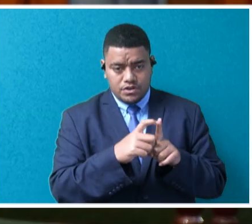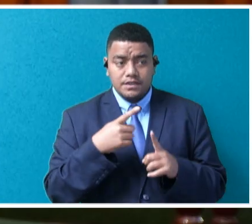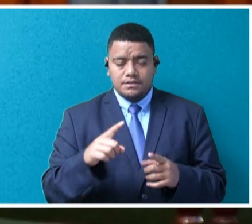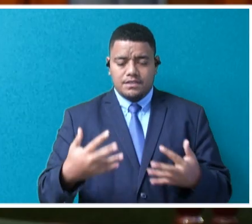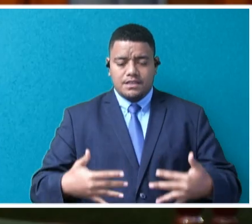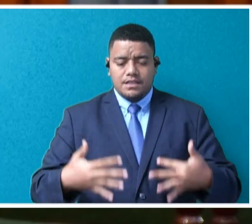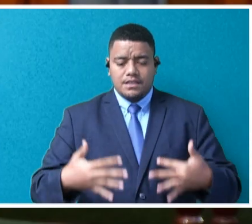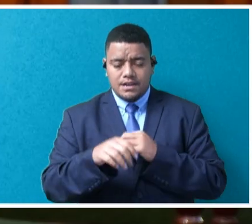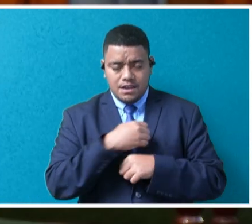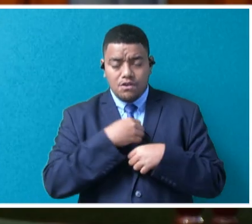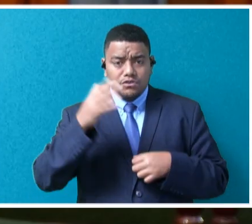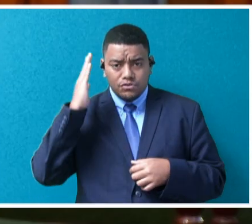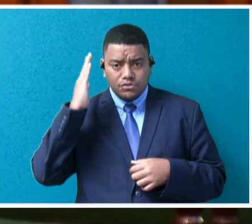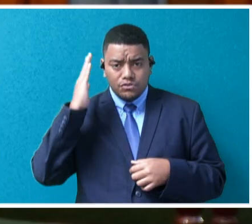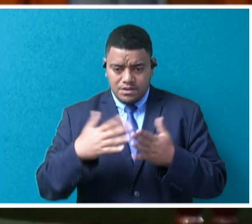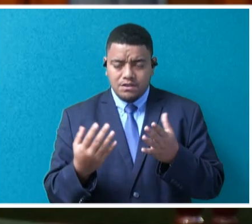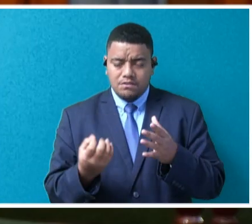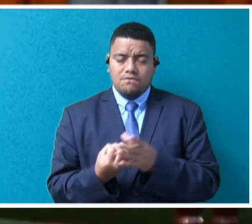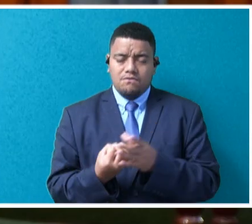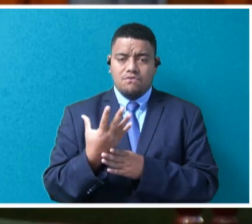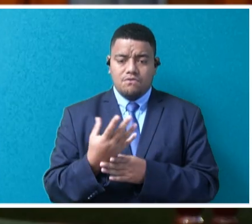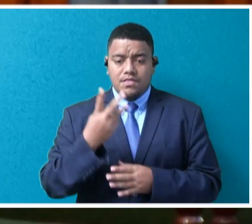our school increased to